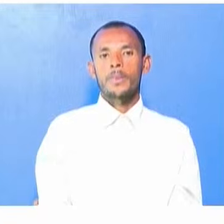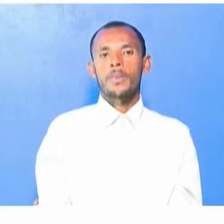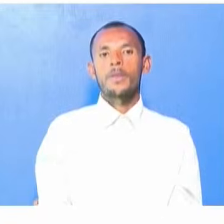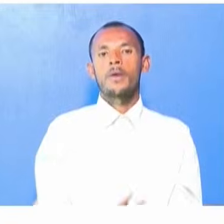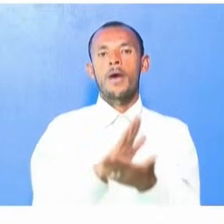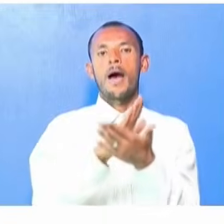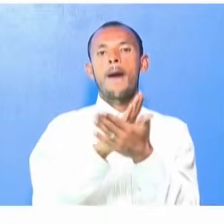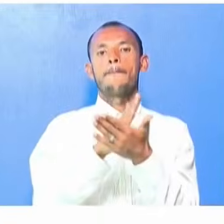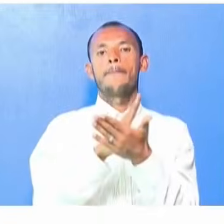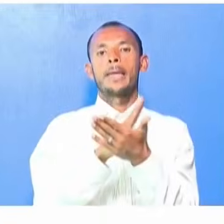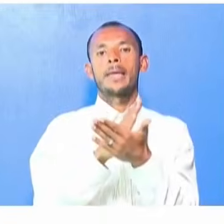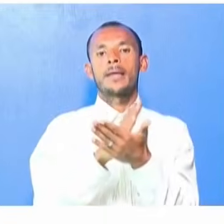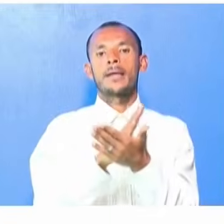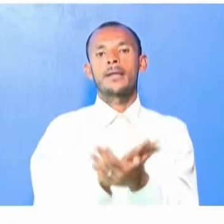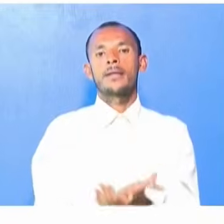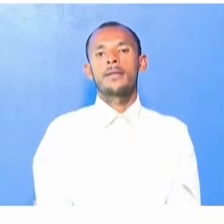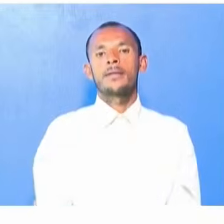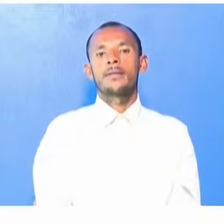among